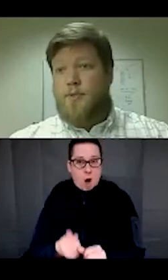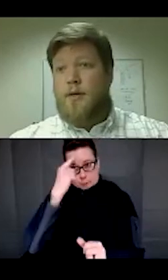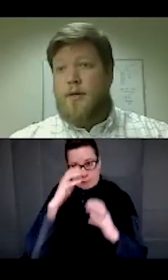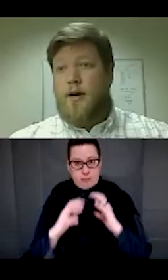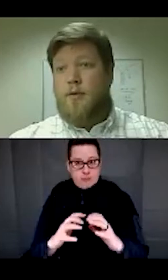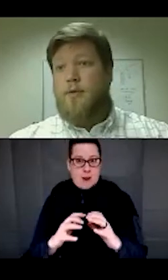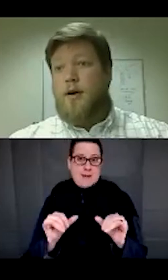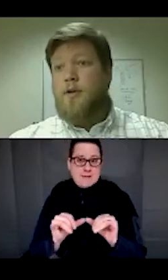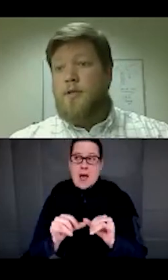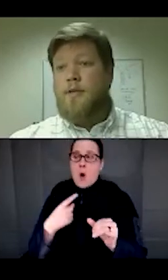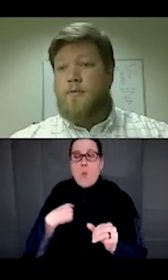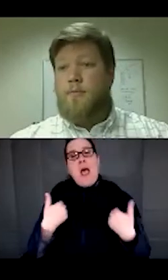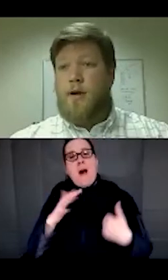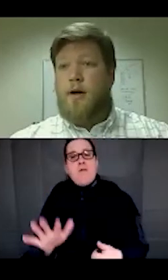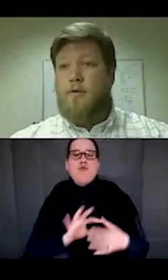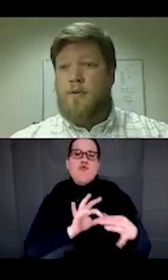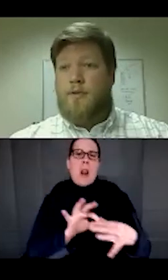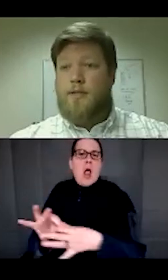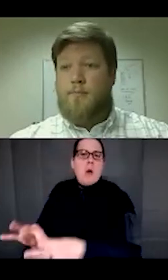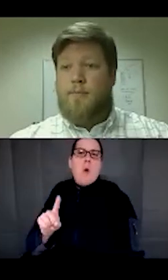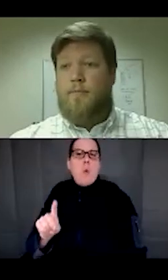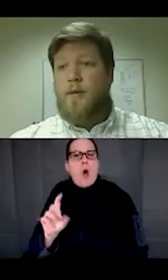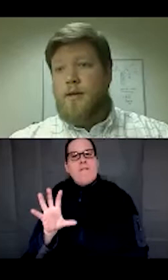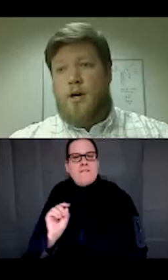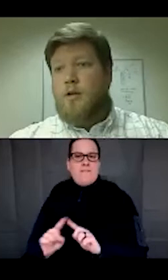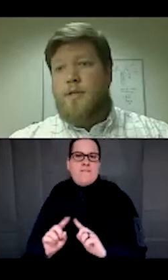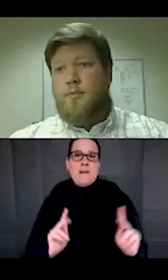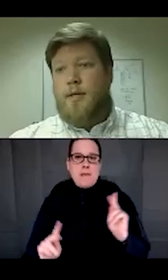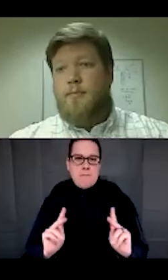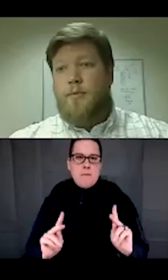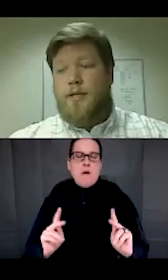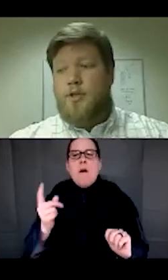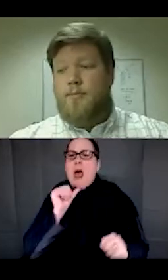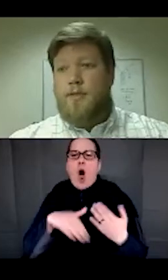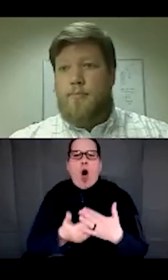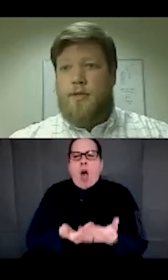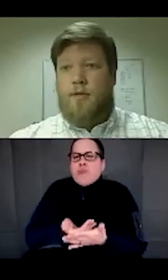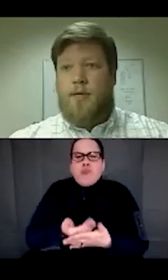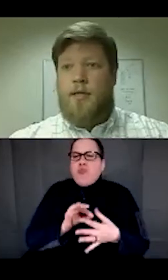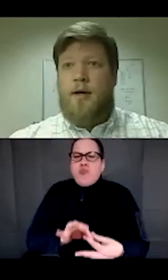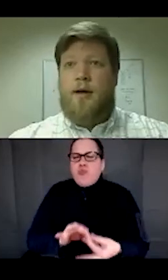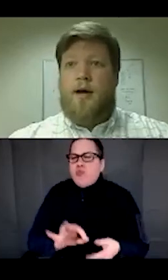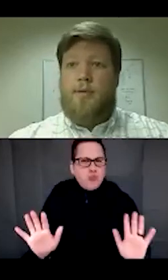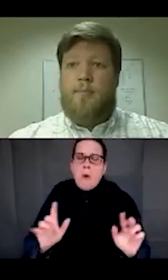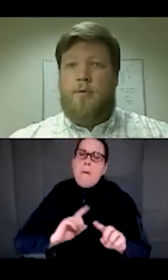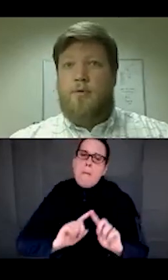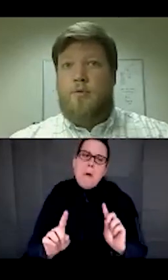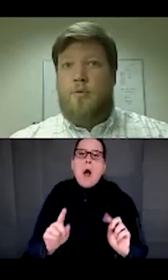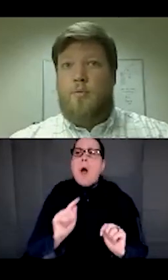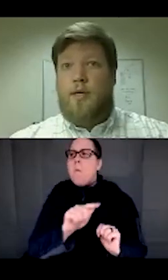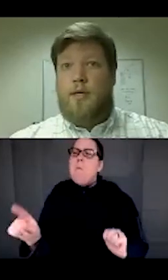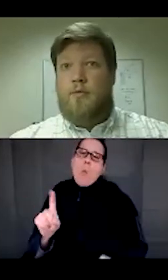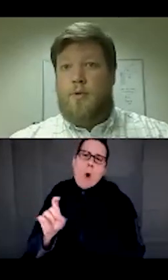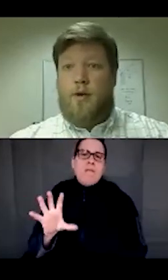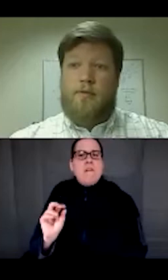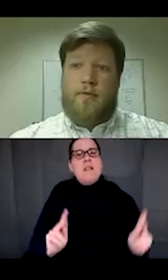relationships with about 150 different people. Not all of these will be intimate relationships, but they'll be people who